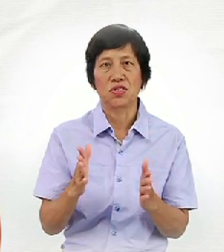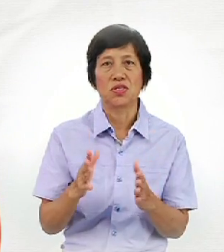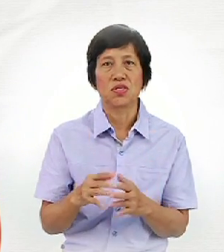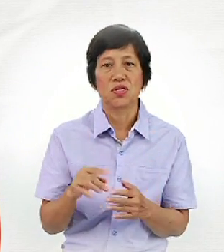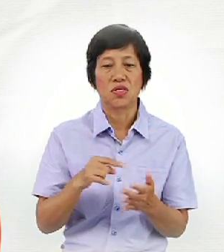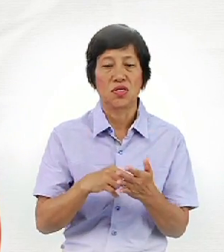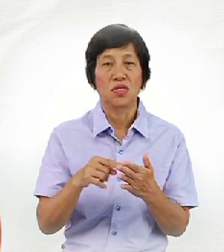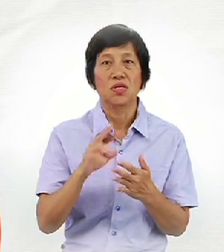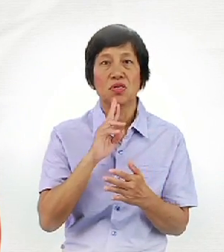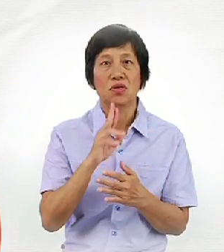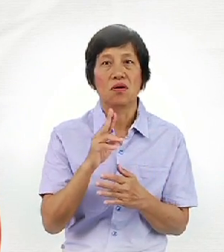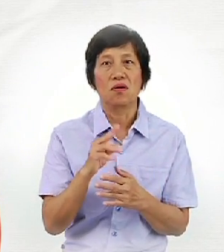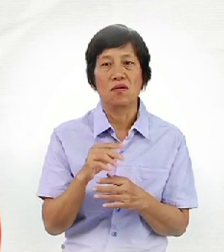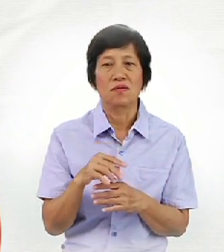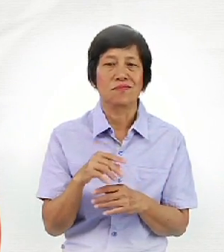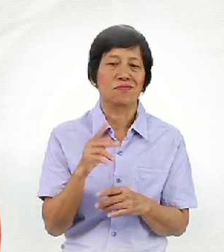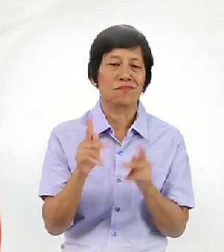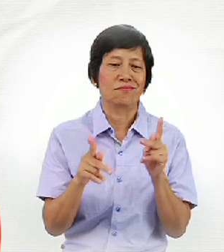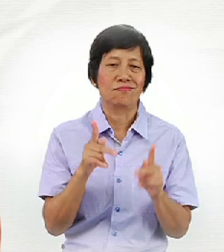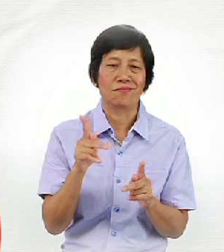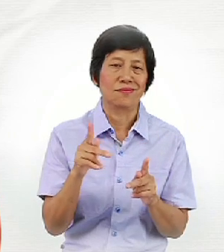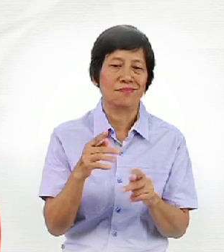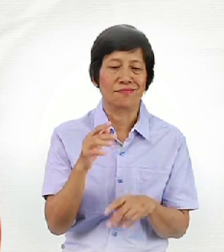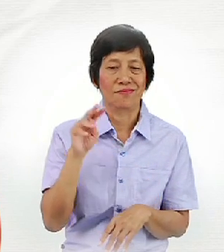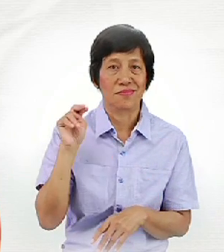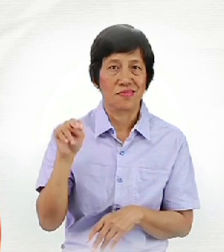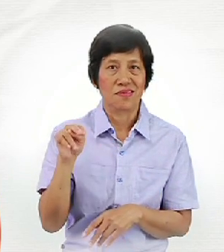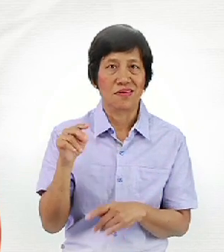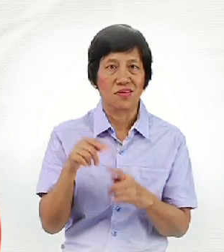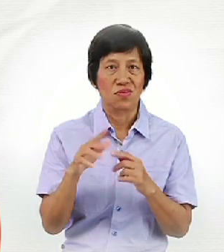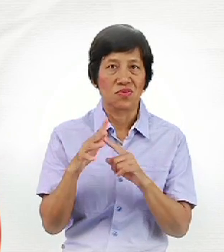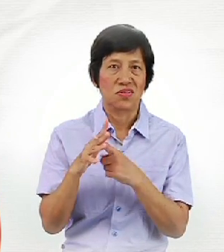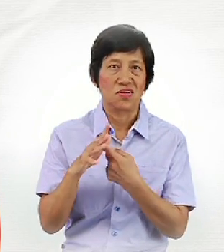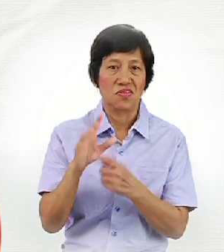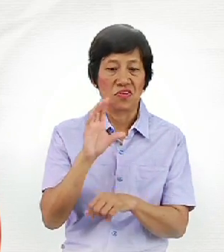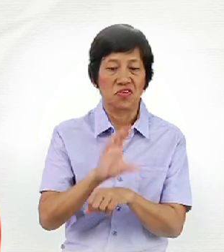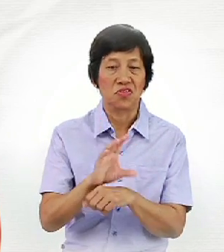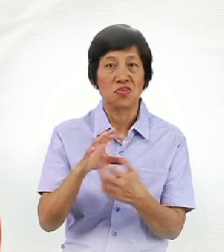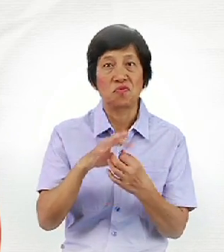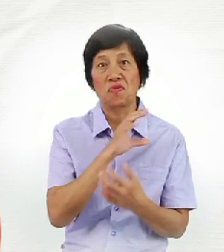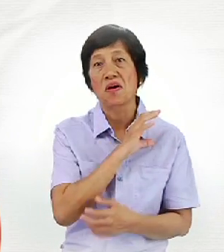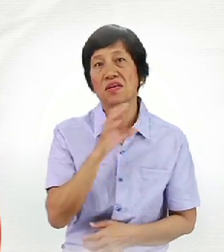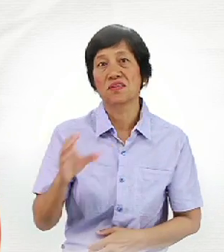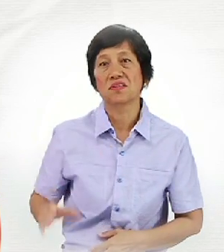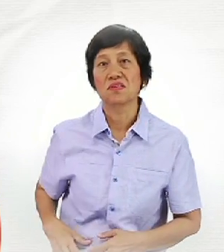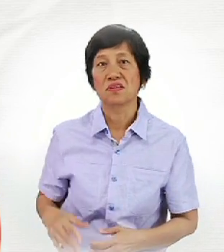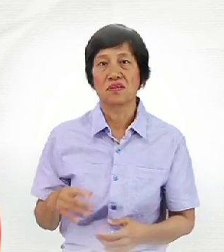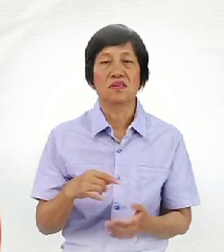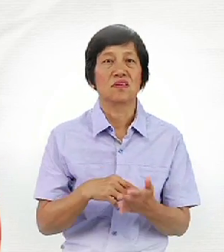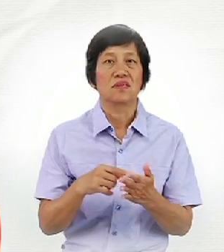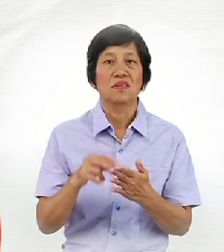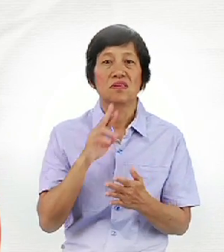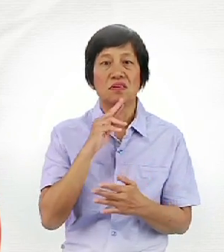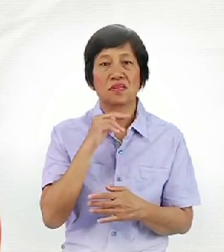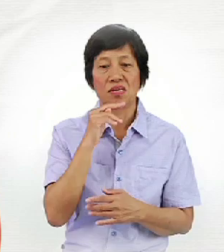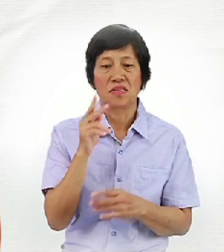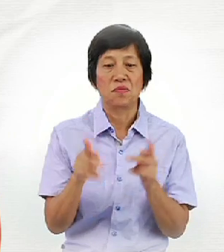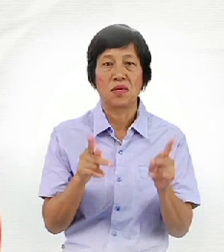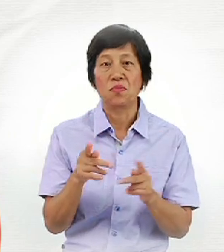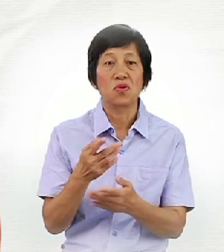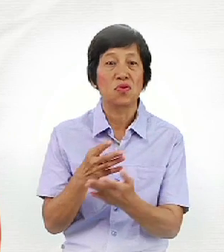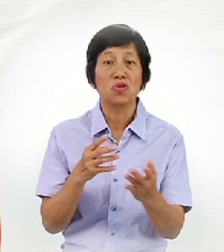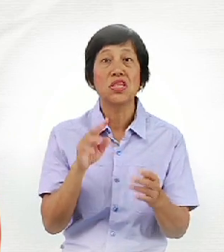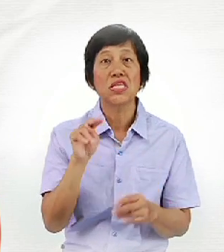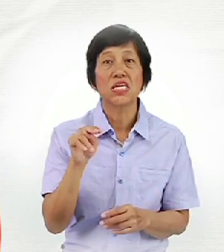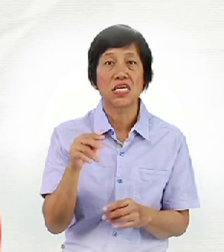These are not the people that you need to start the Church of Christ. These are not the people you need